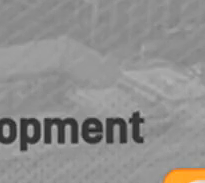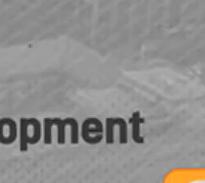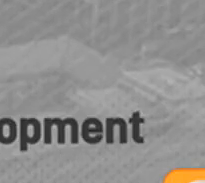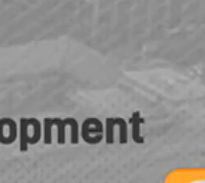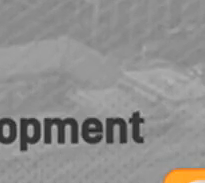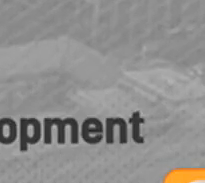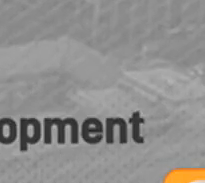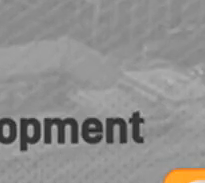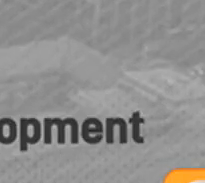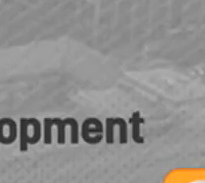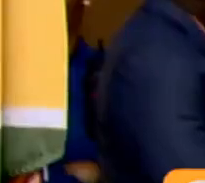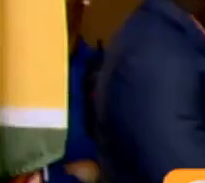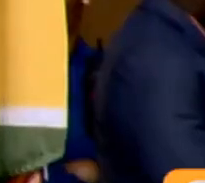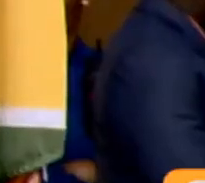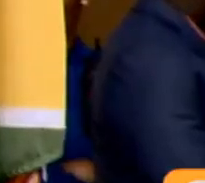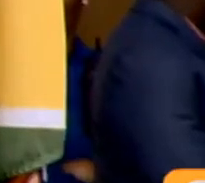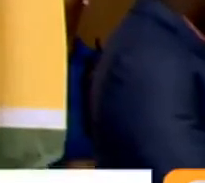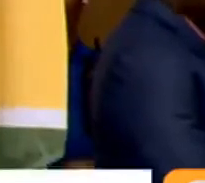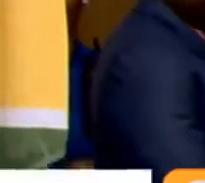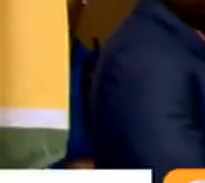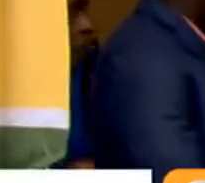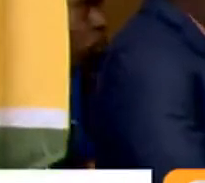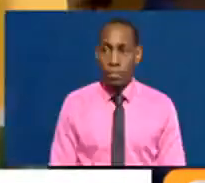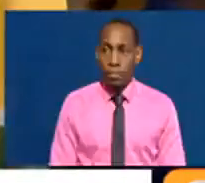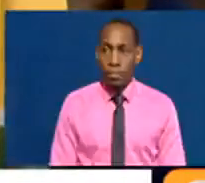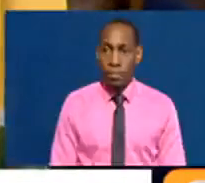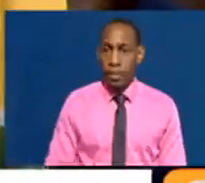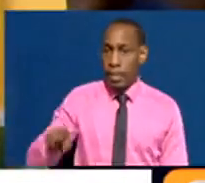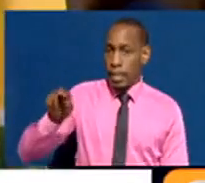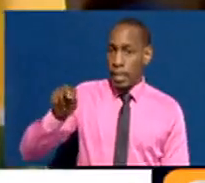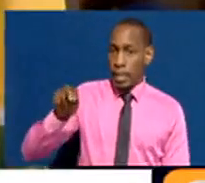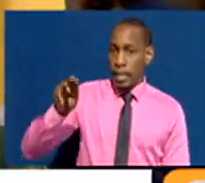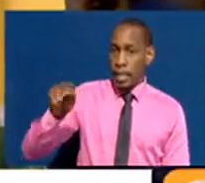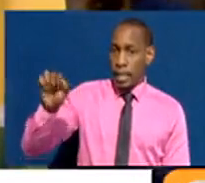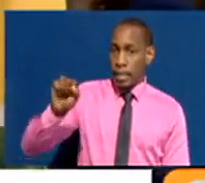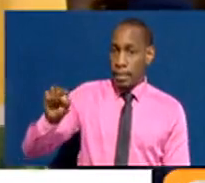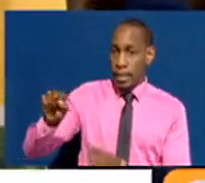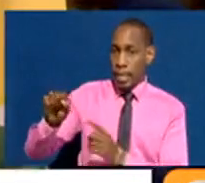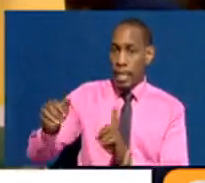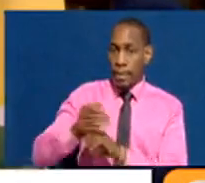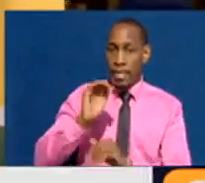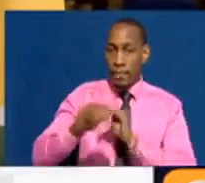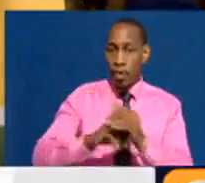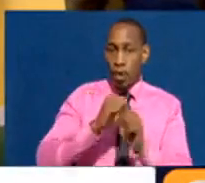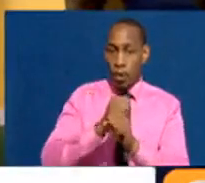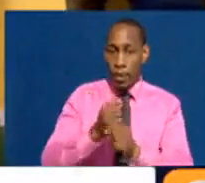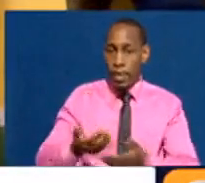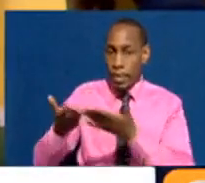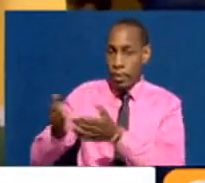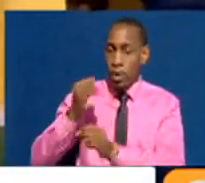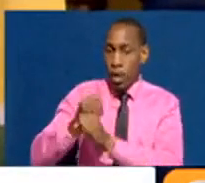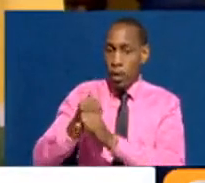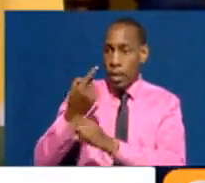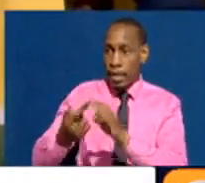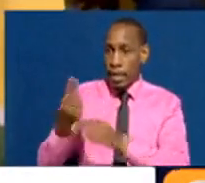to the county government of Nairobi. NMS has accomplished all the tasks given to do within the